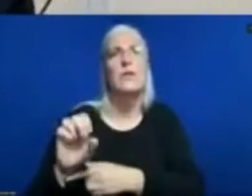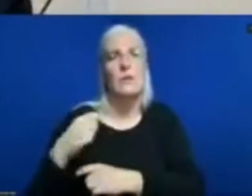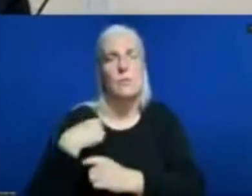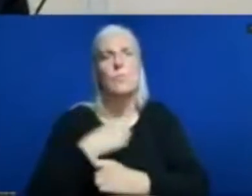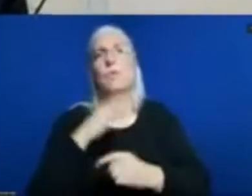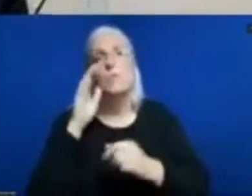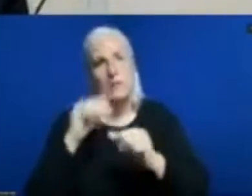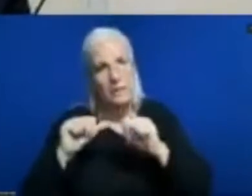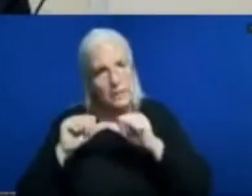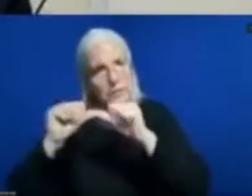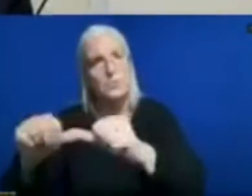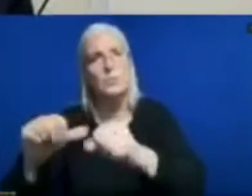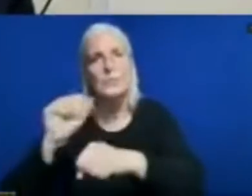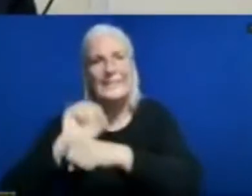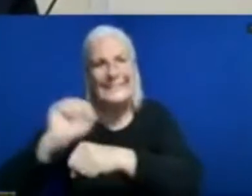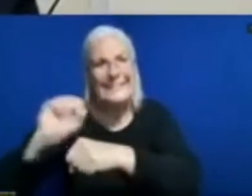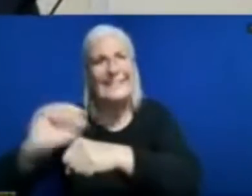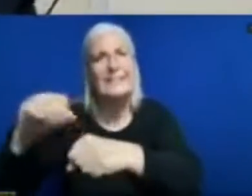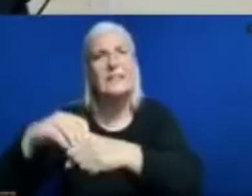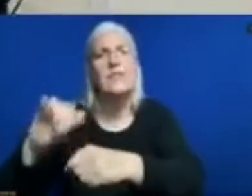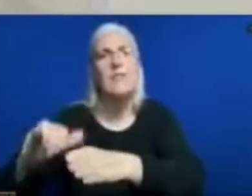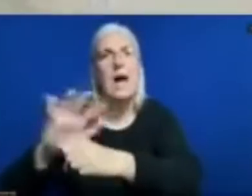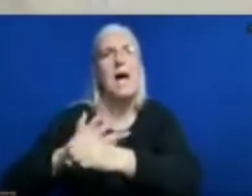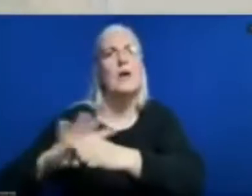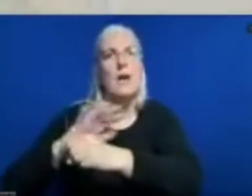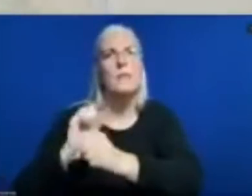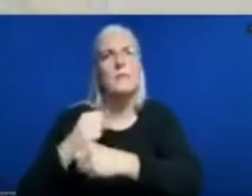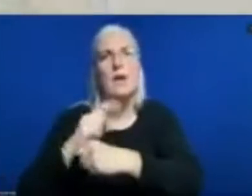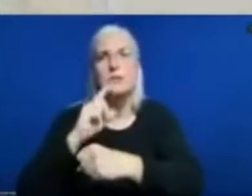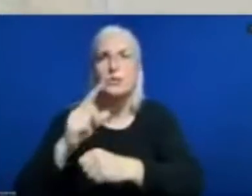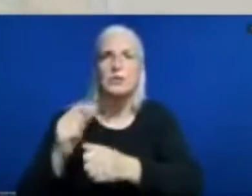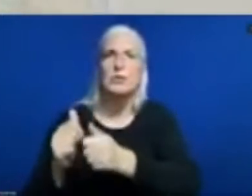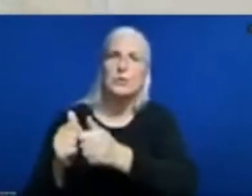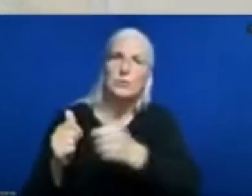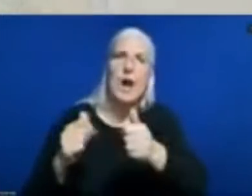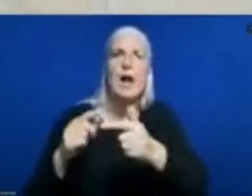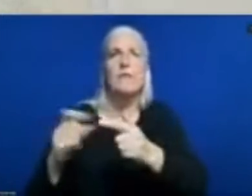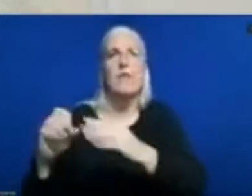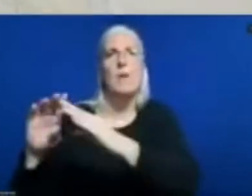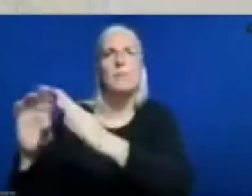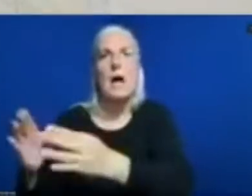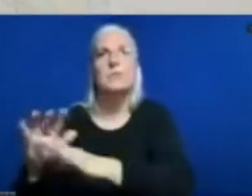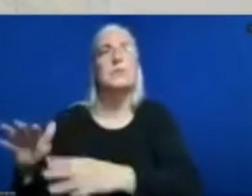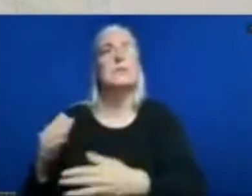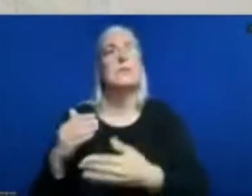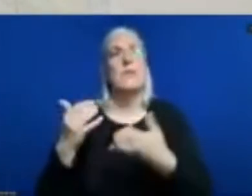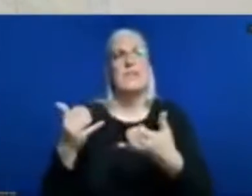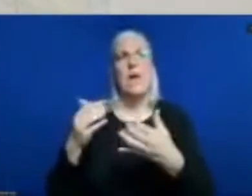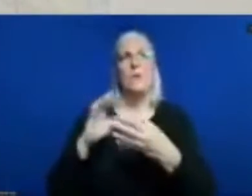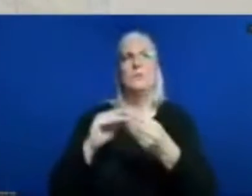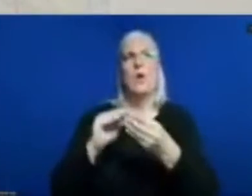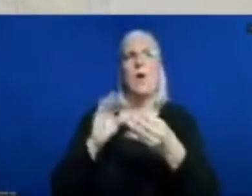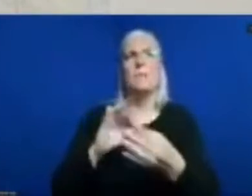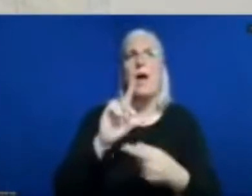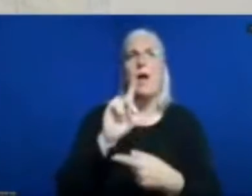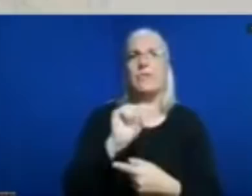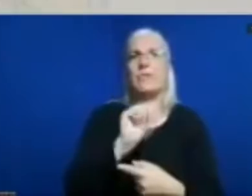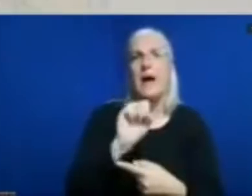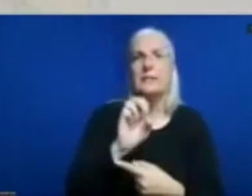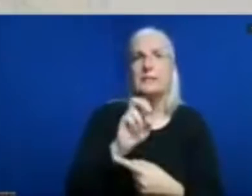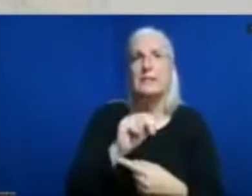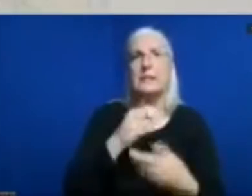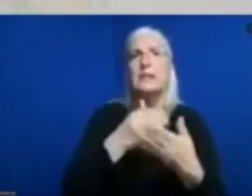our Lassen sector, which is north of 36, the big story here is from the lightning strike of a few days ago